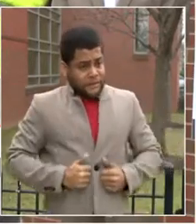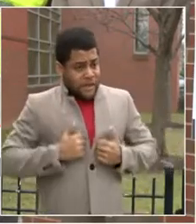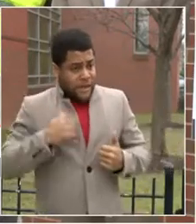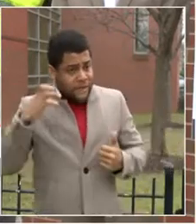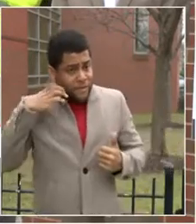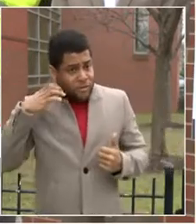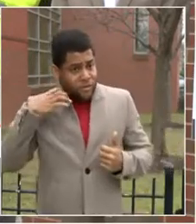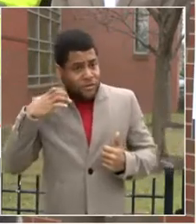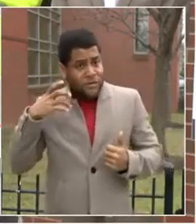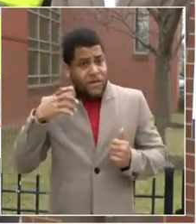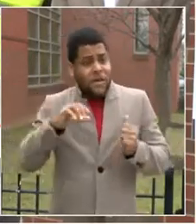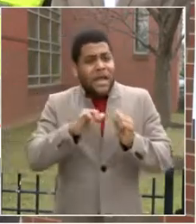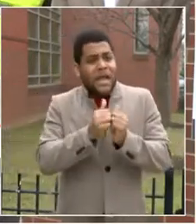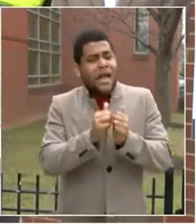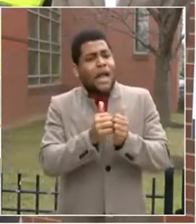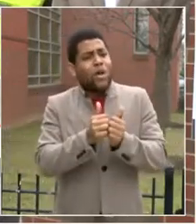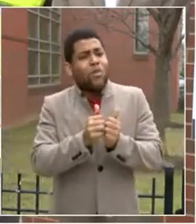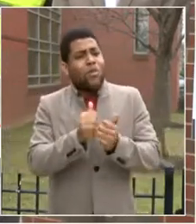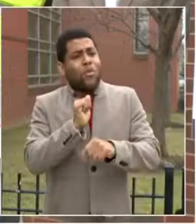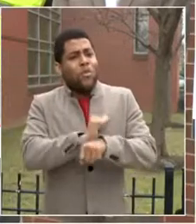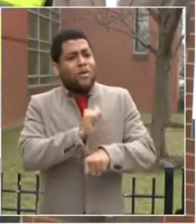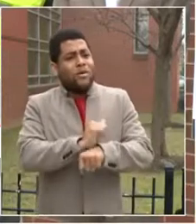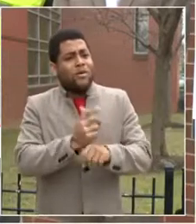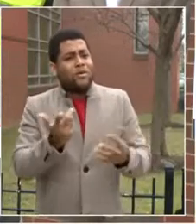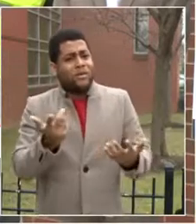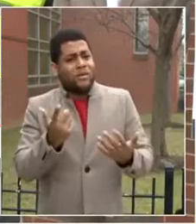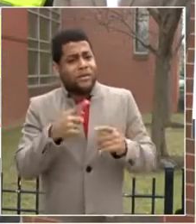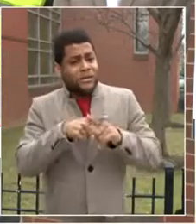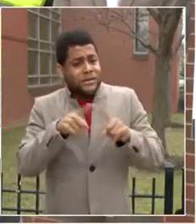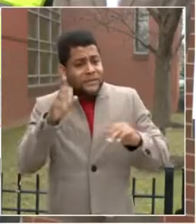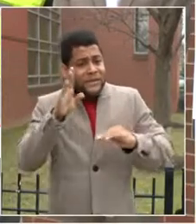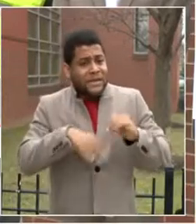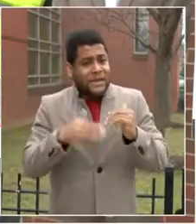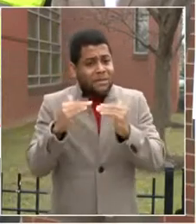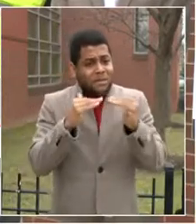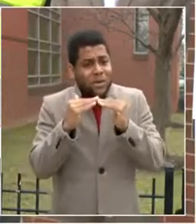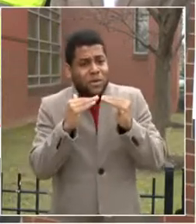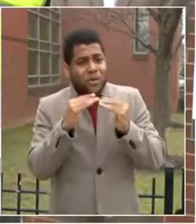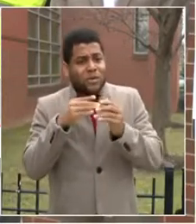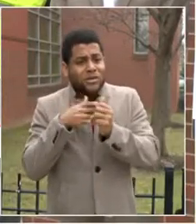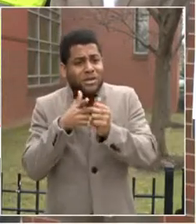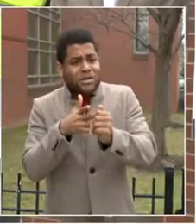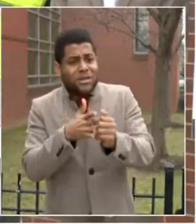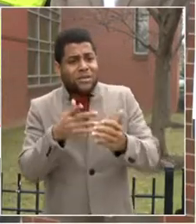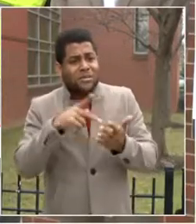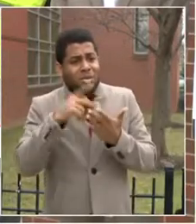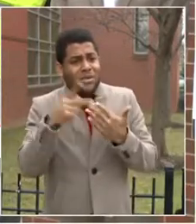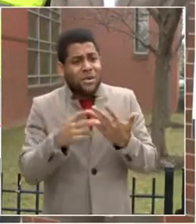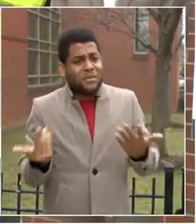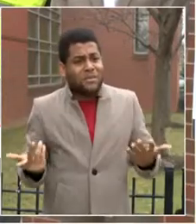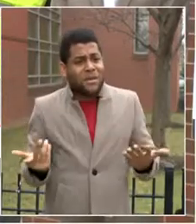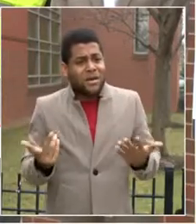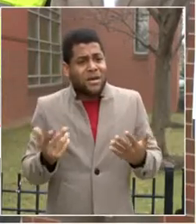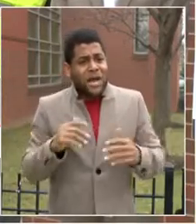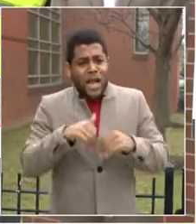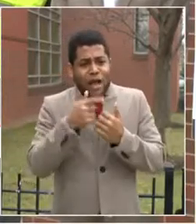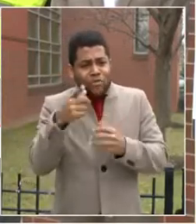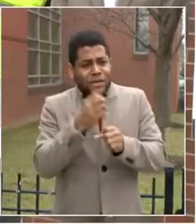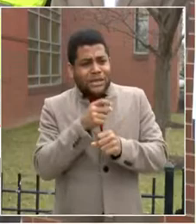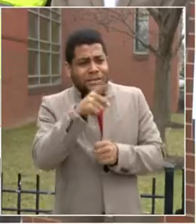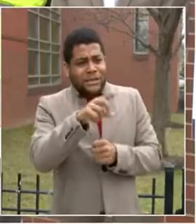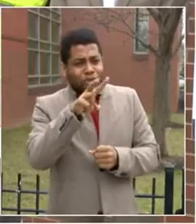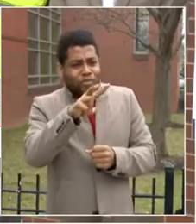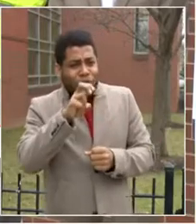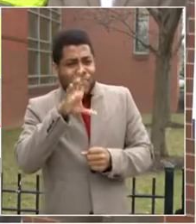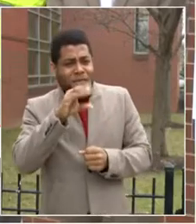work and is different from the peer navigator program. Absolutely. And then most importantly, how do you get these 250 people to buy